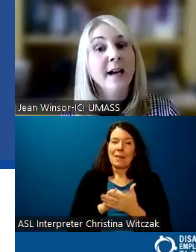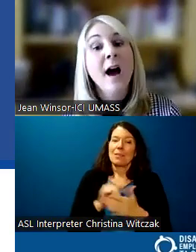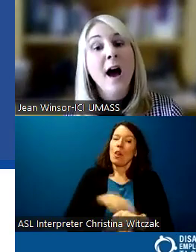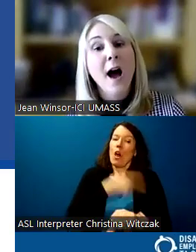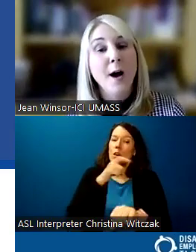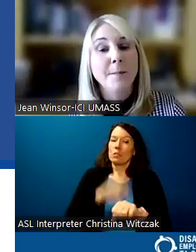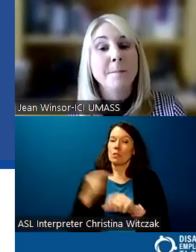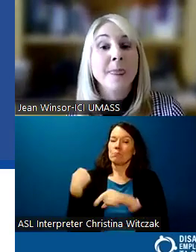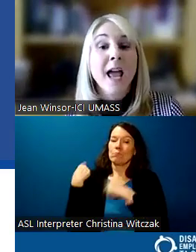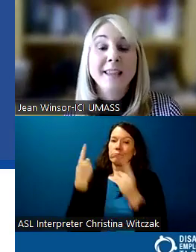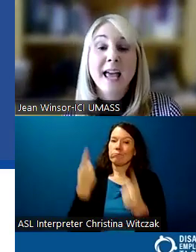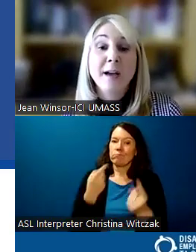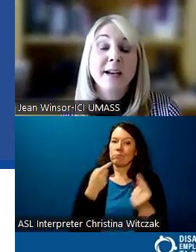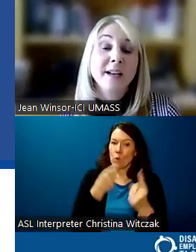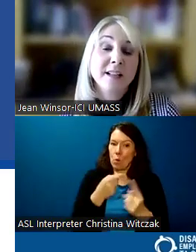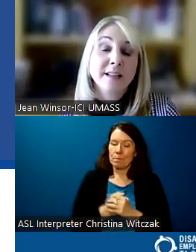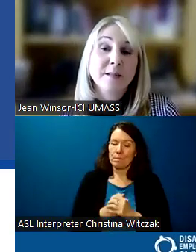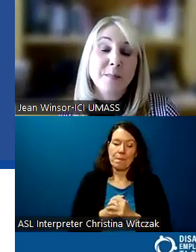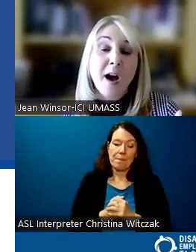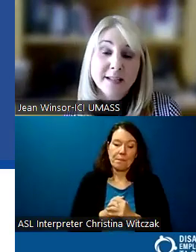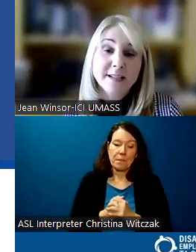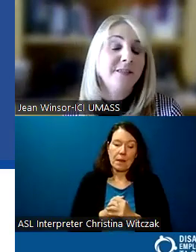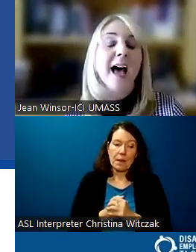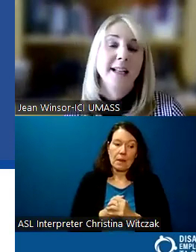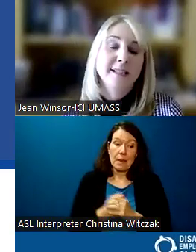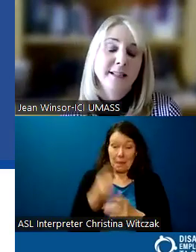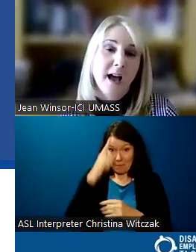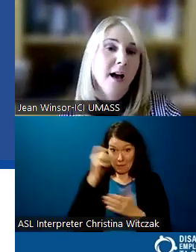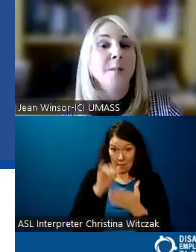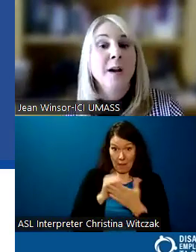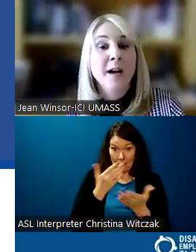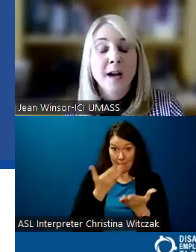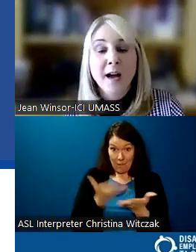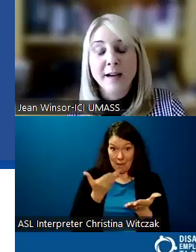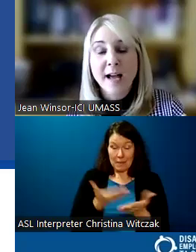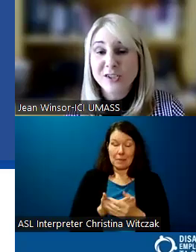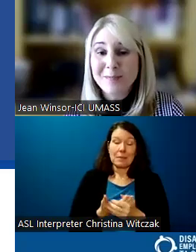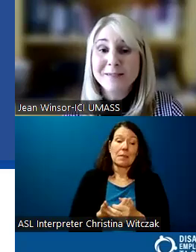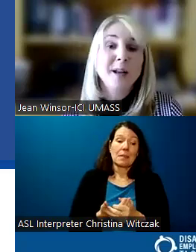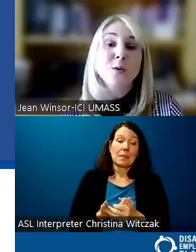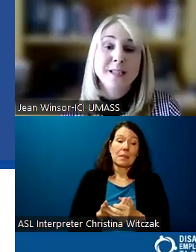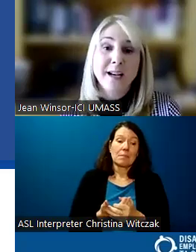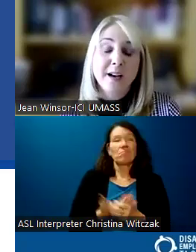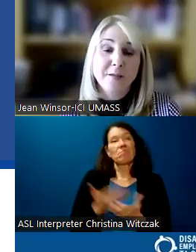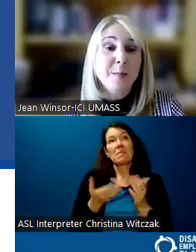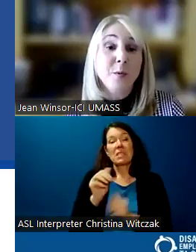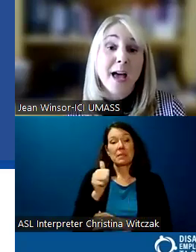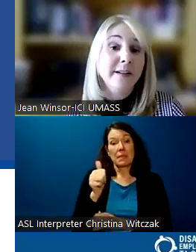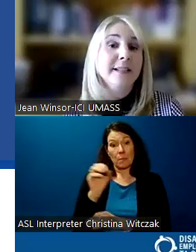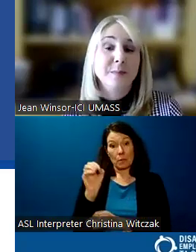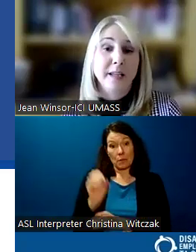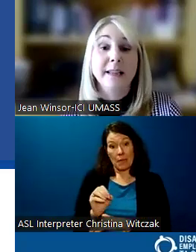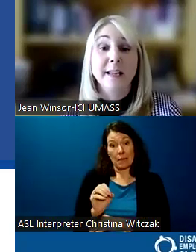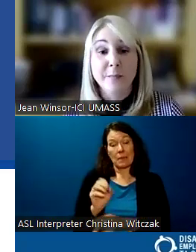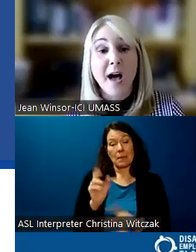line. And that because of that, just about 10% of people without